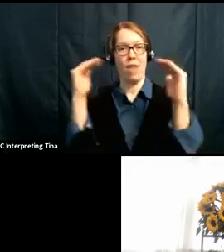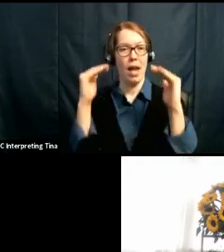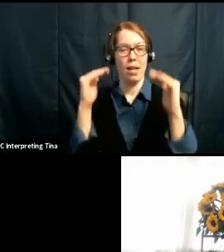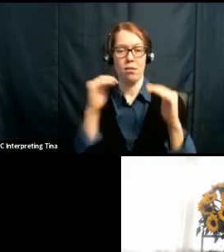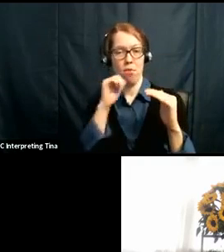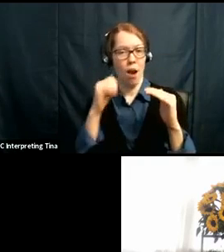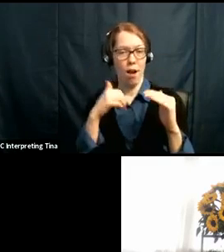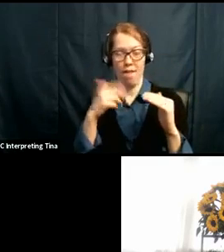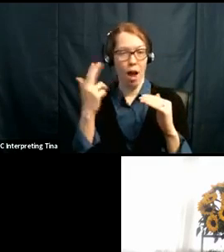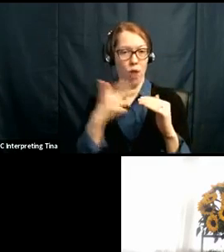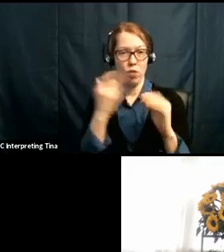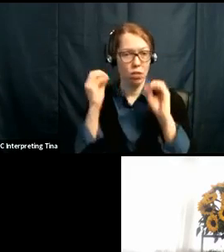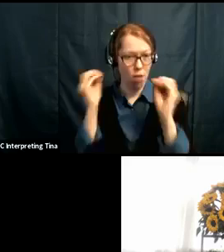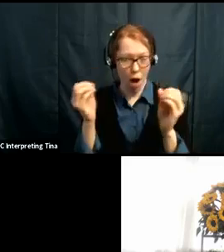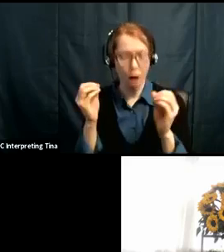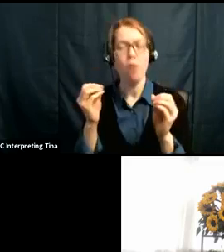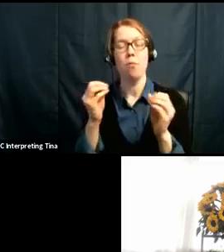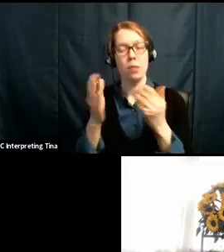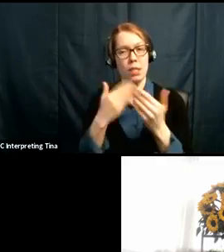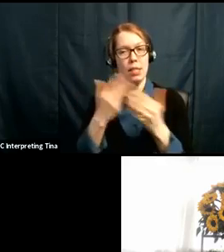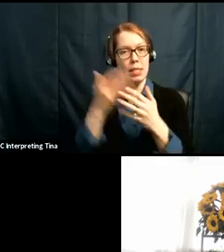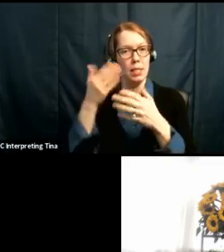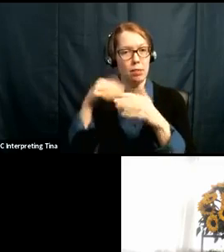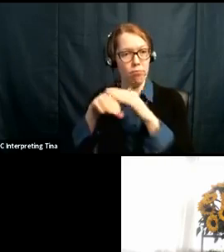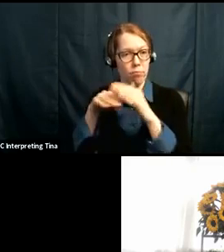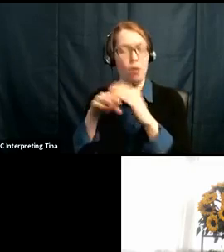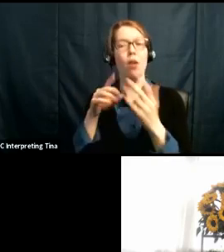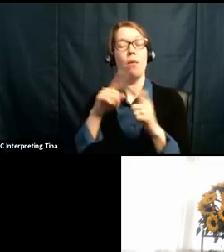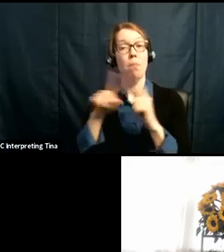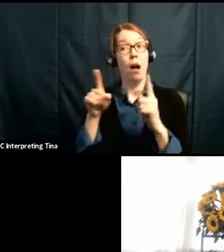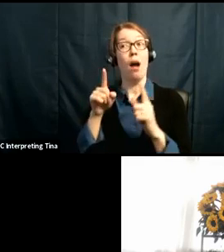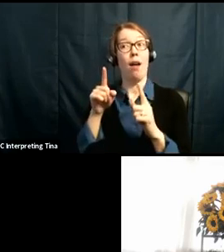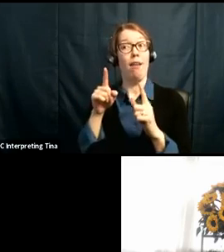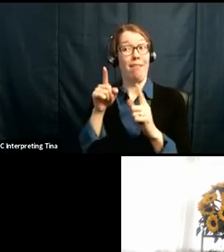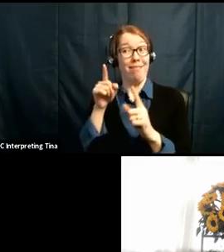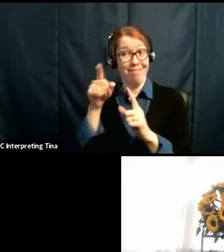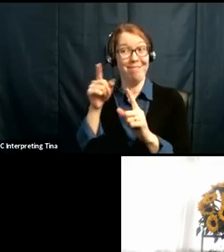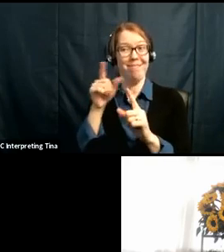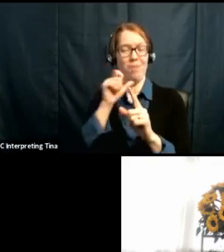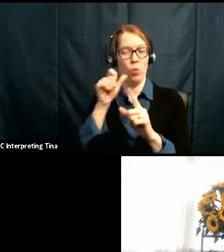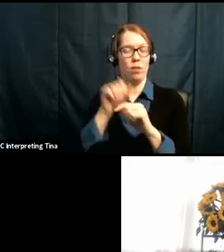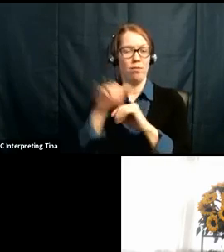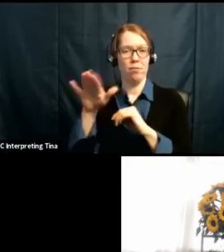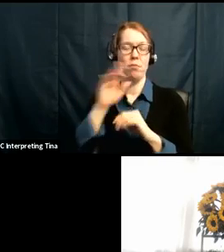or 4th quarter, simply because of production capabilities and restrictions.